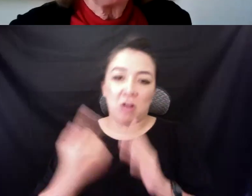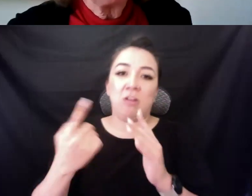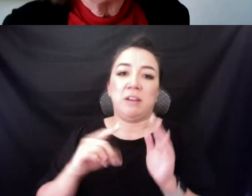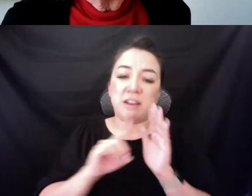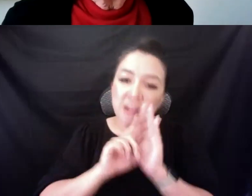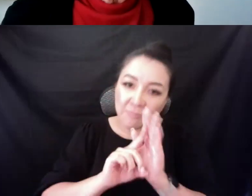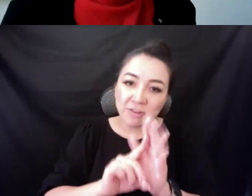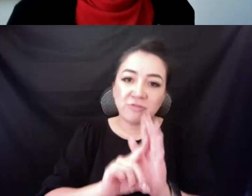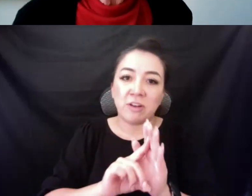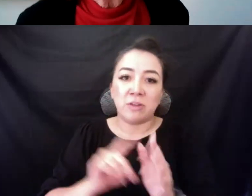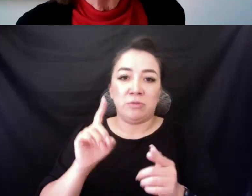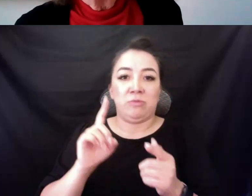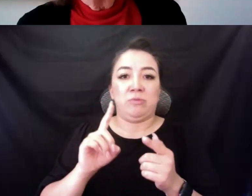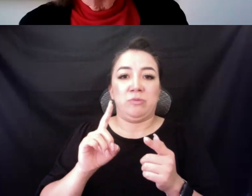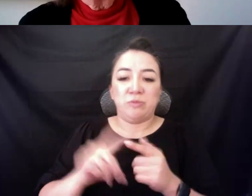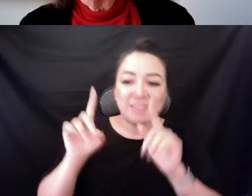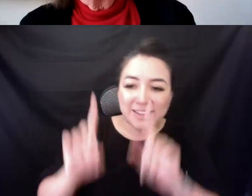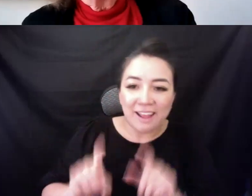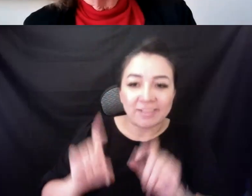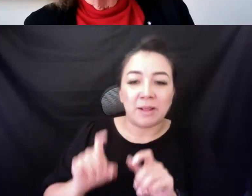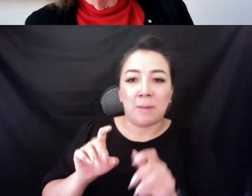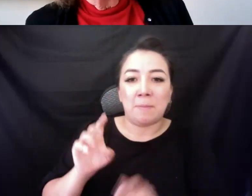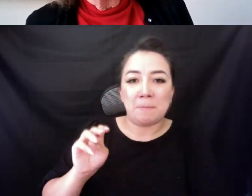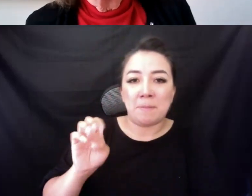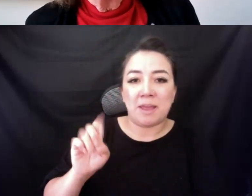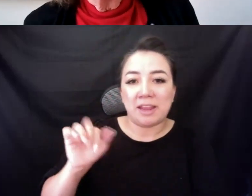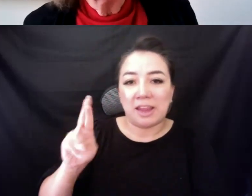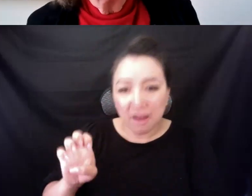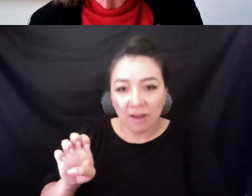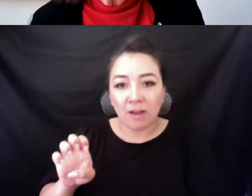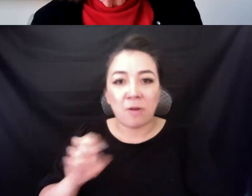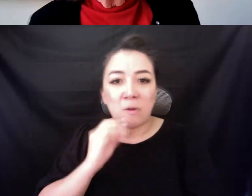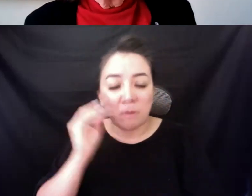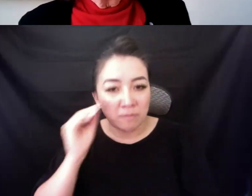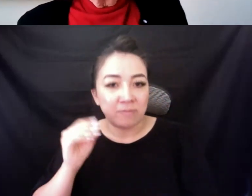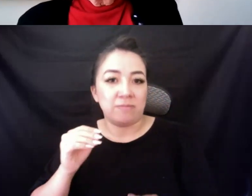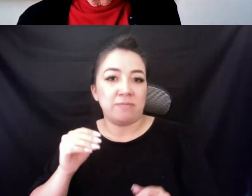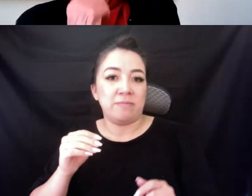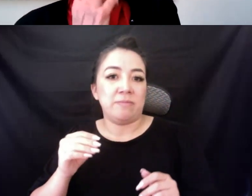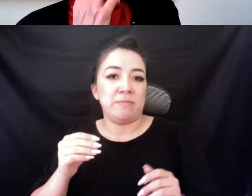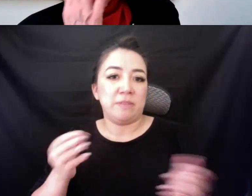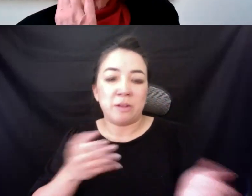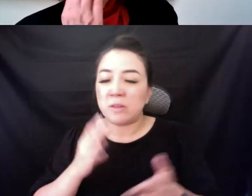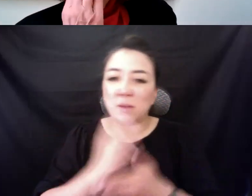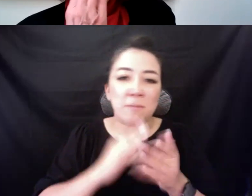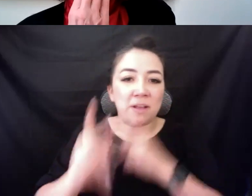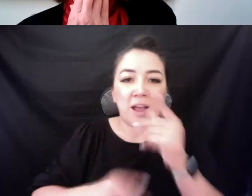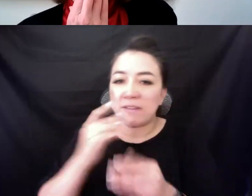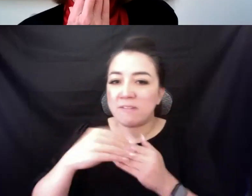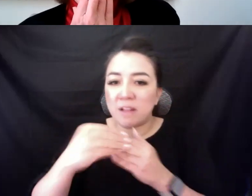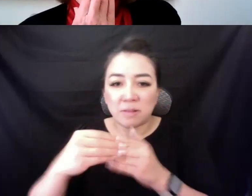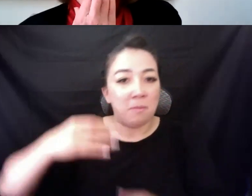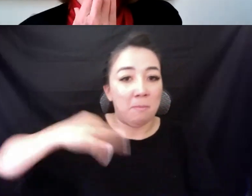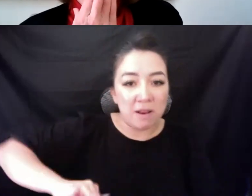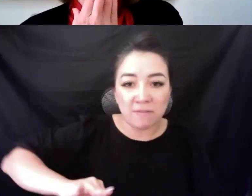demonstration to test a Medicare home and community-based services, some sort of a flexible benefit